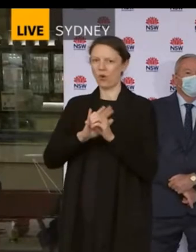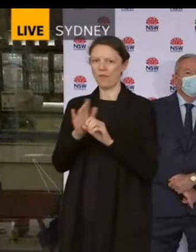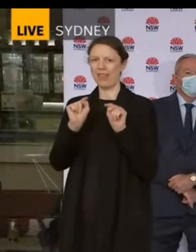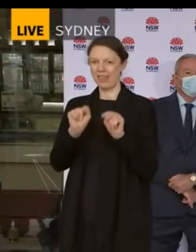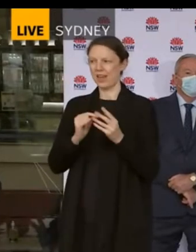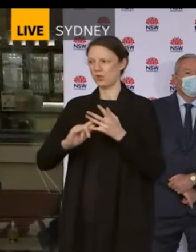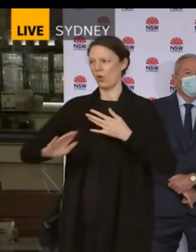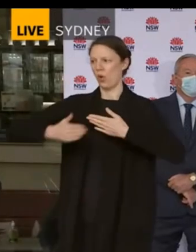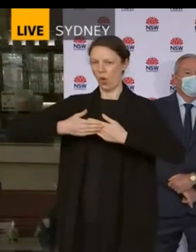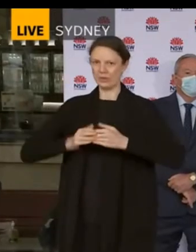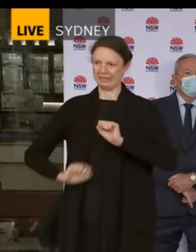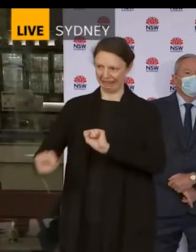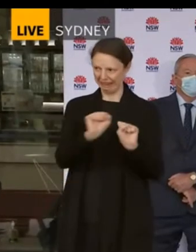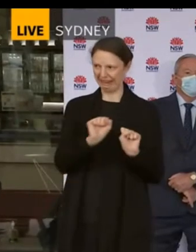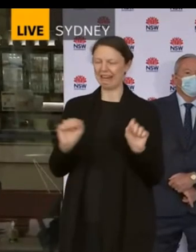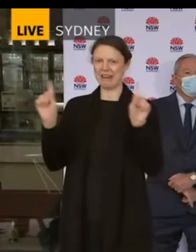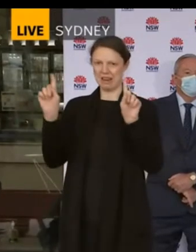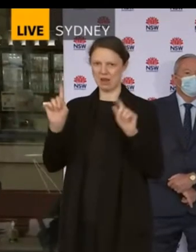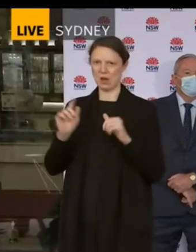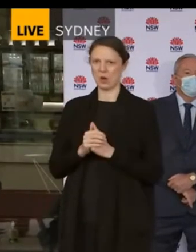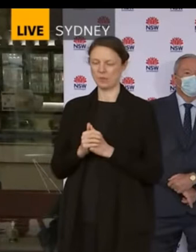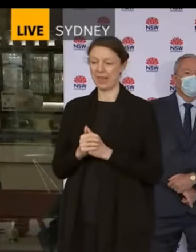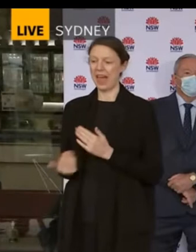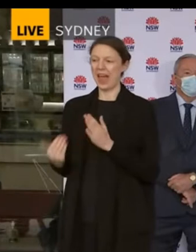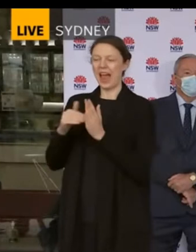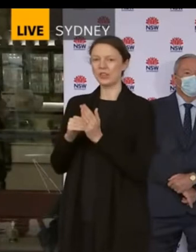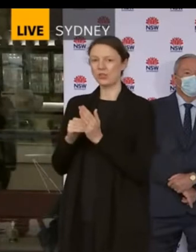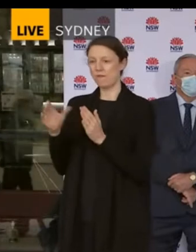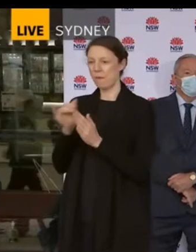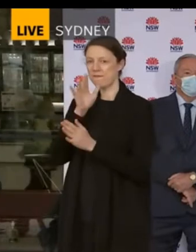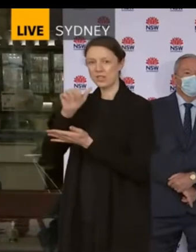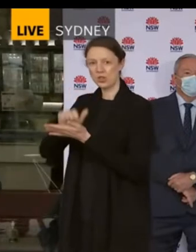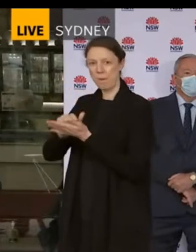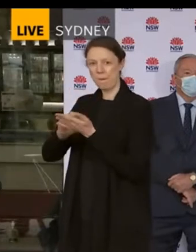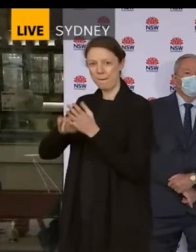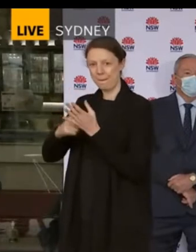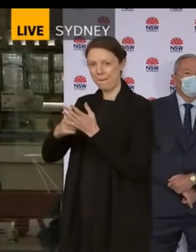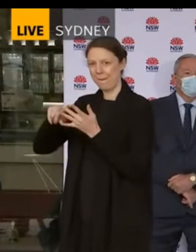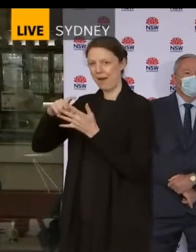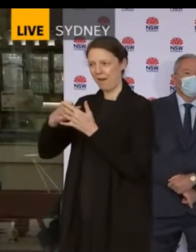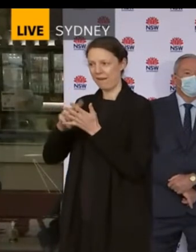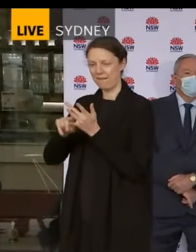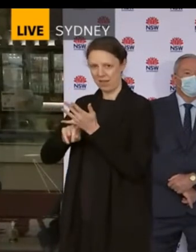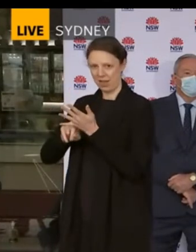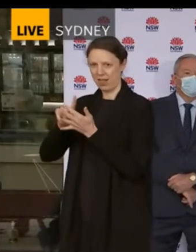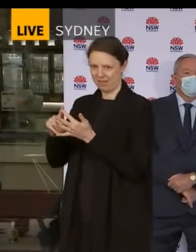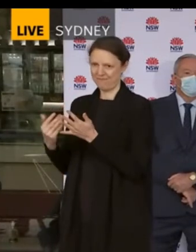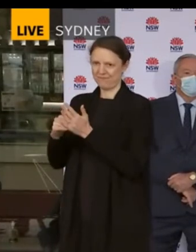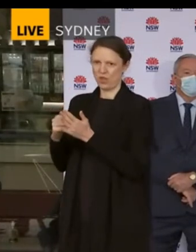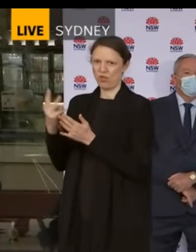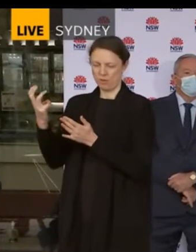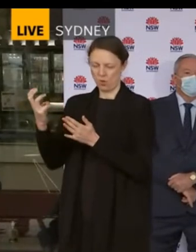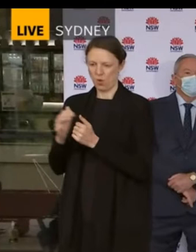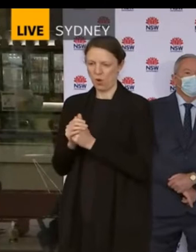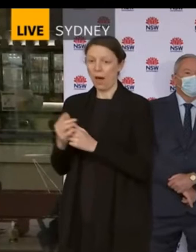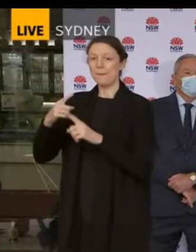to the Great Ocean Foods Seafood Wholesaler in Marrickville, and some additional cases through the West